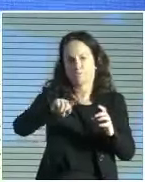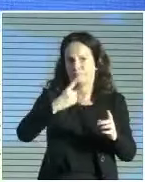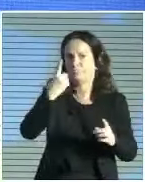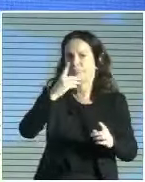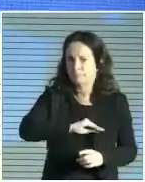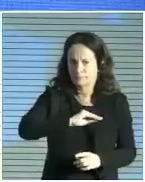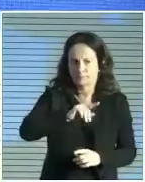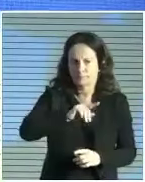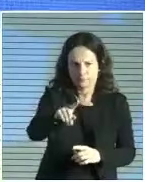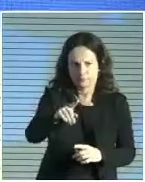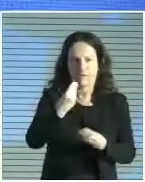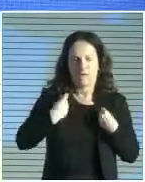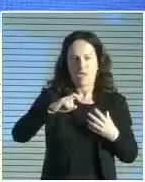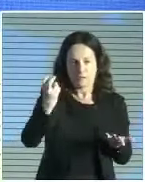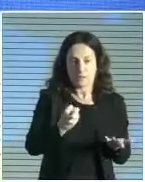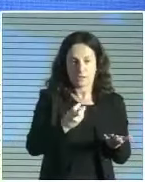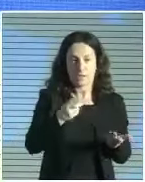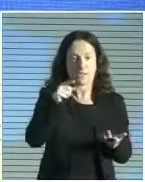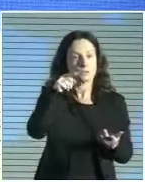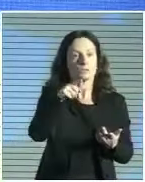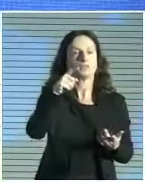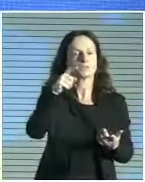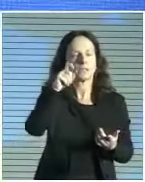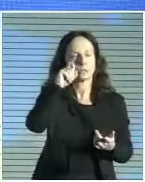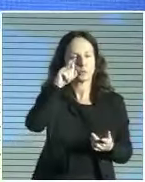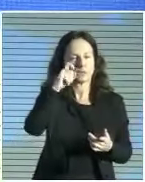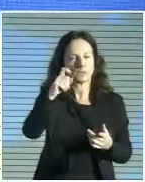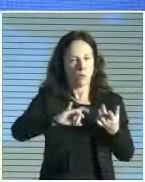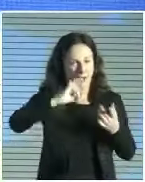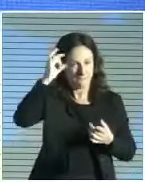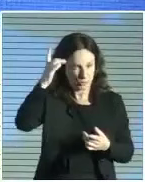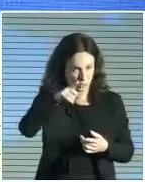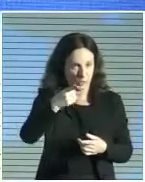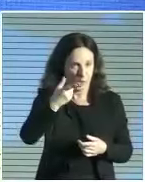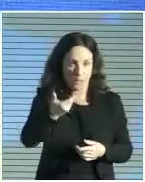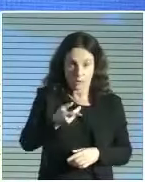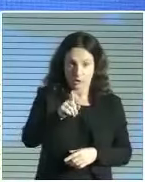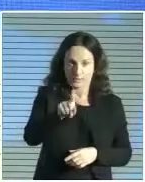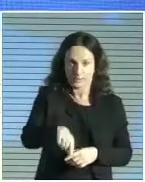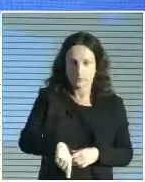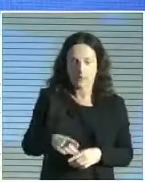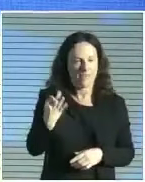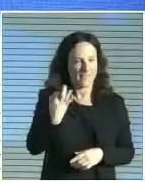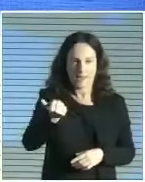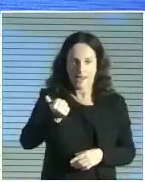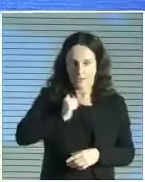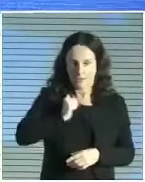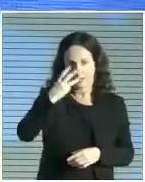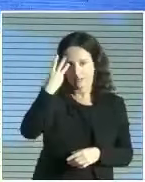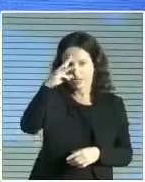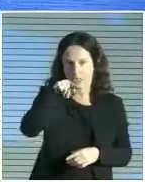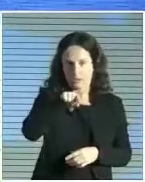tourism, it's something that it's incredible, and we can take advantage of that in Mexico. Good that we came to